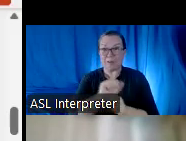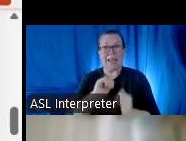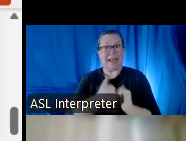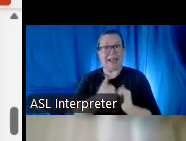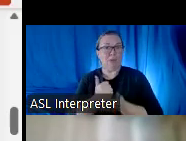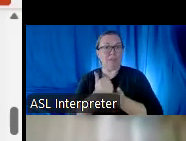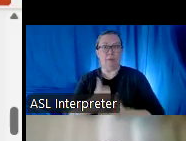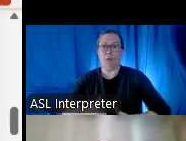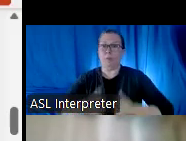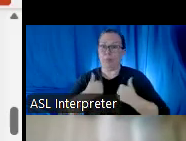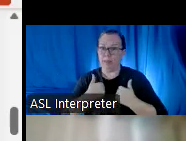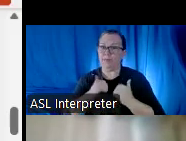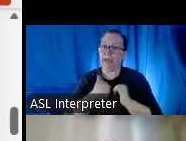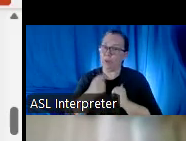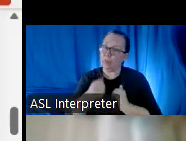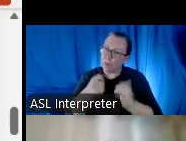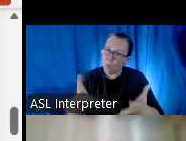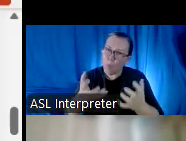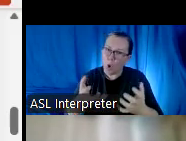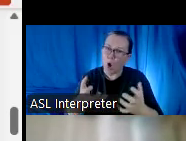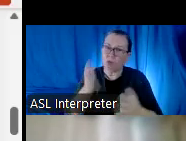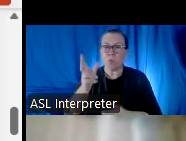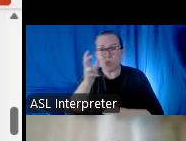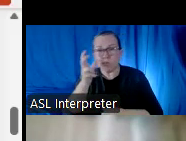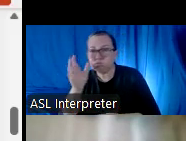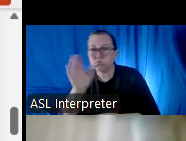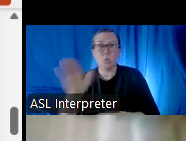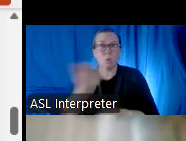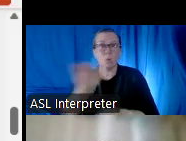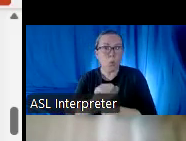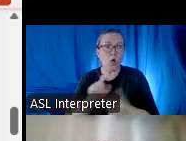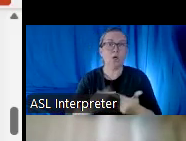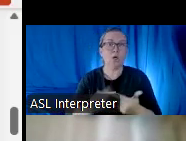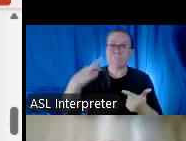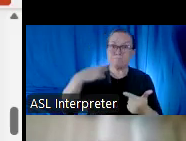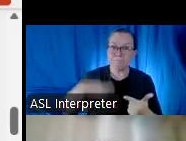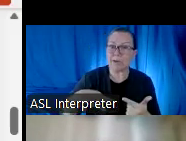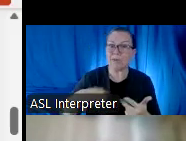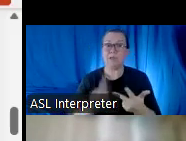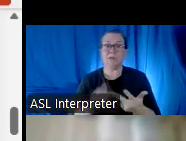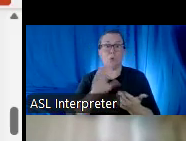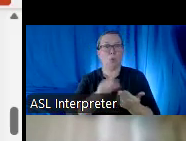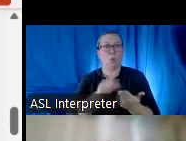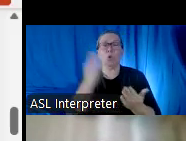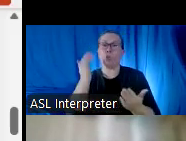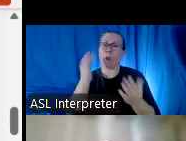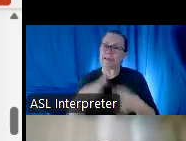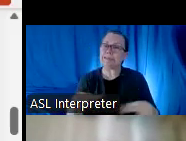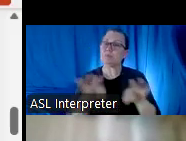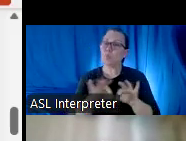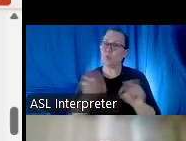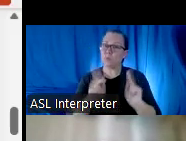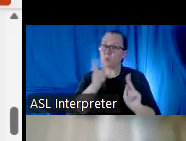their lives how they want. We will hear about their work and benefits. We will learn why it's important that people who